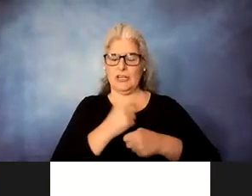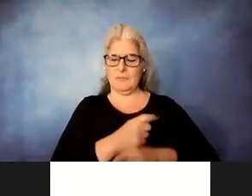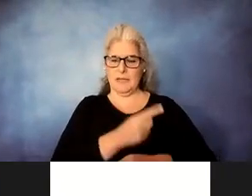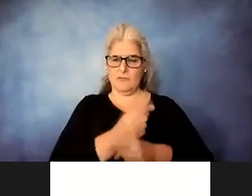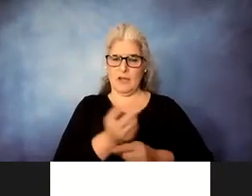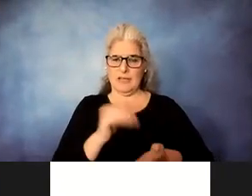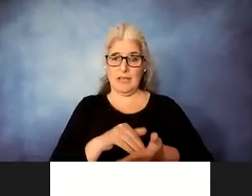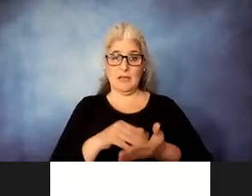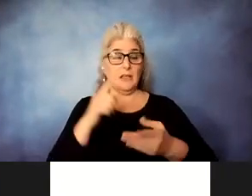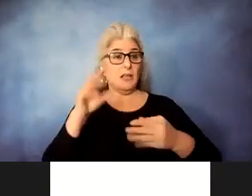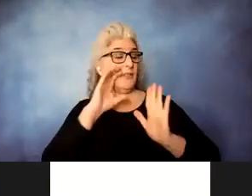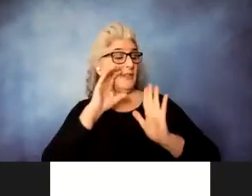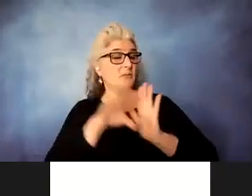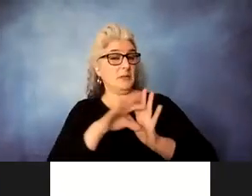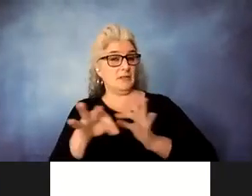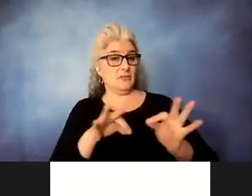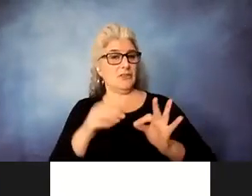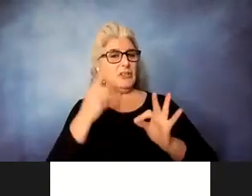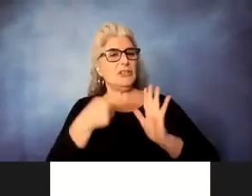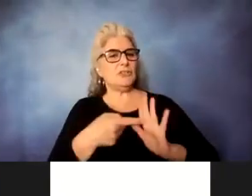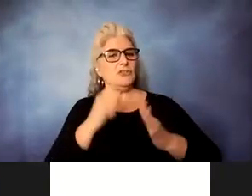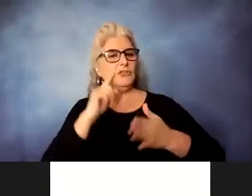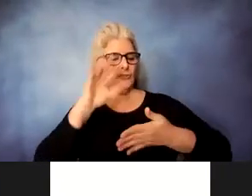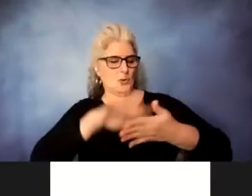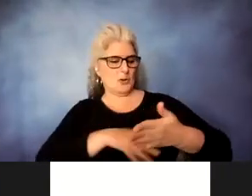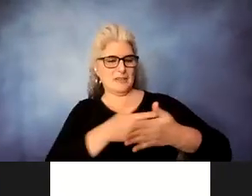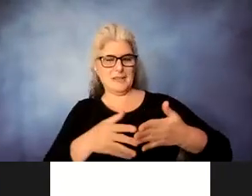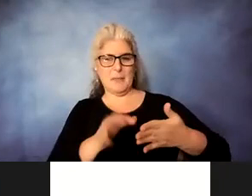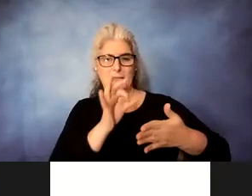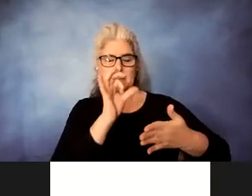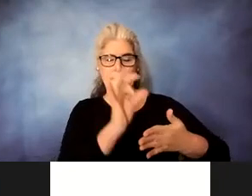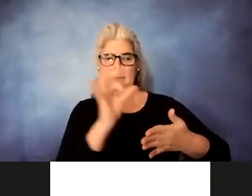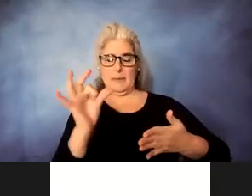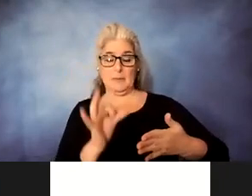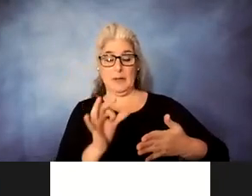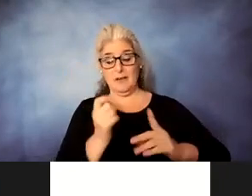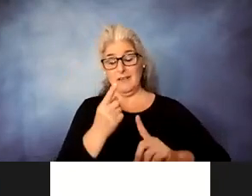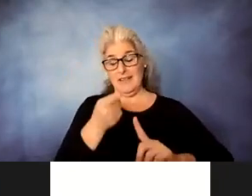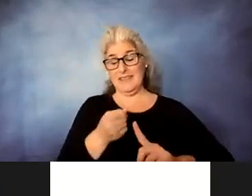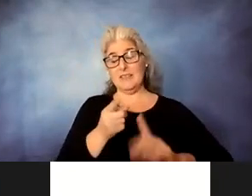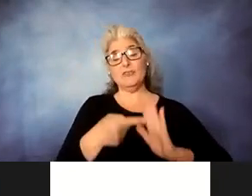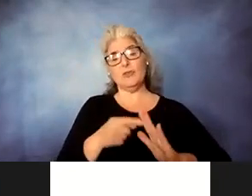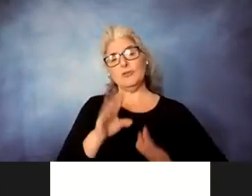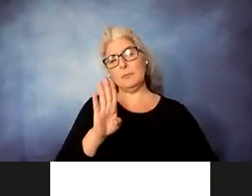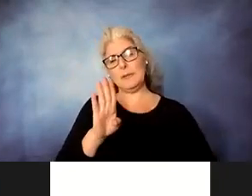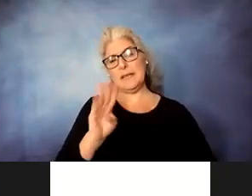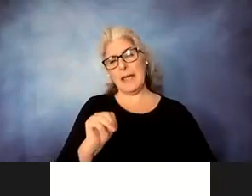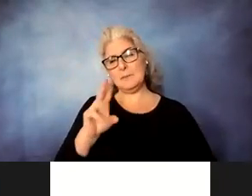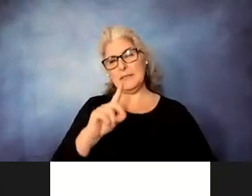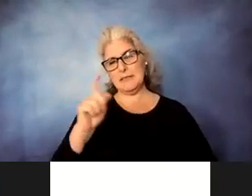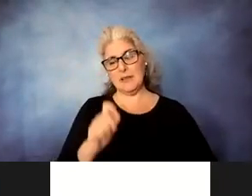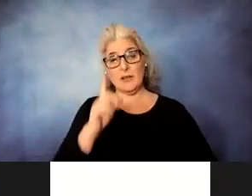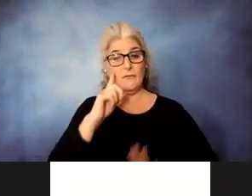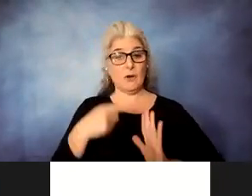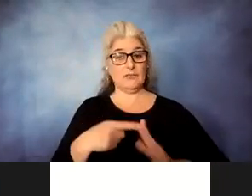this slide is the ranked choice voting ballot marked by the BMD. On this example, my write-in, John